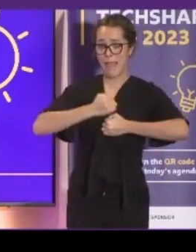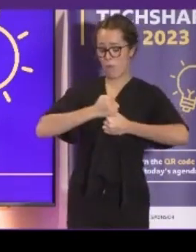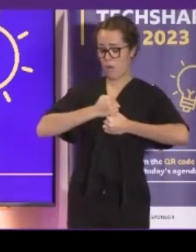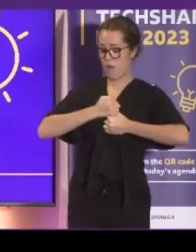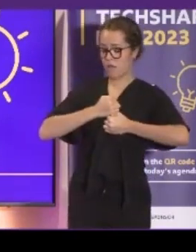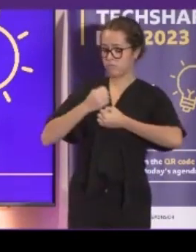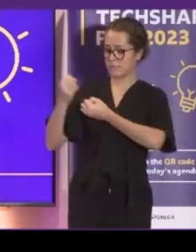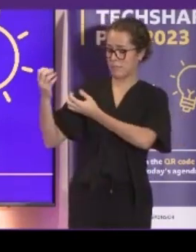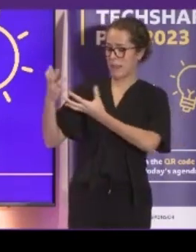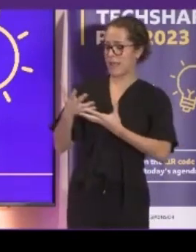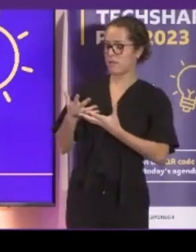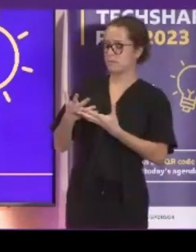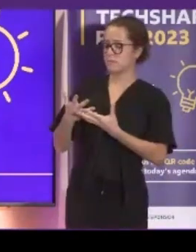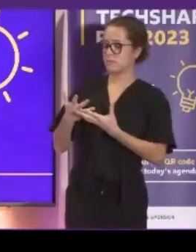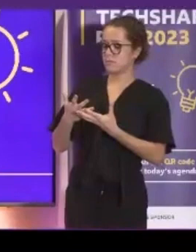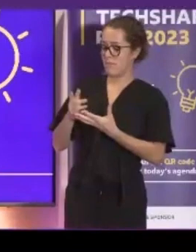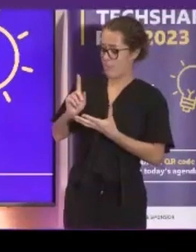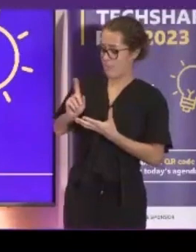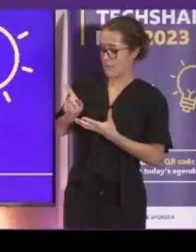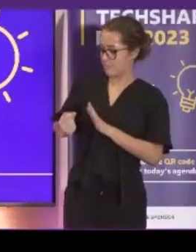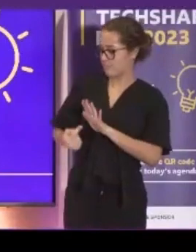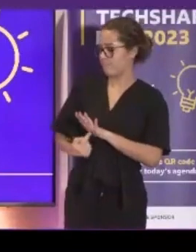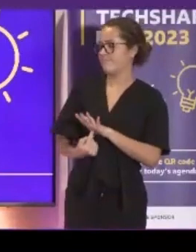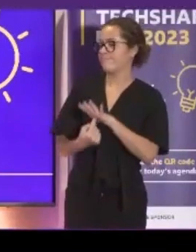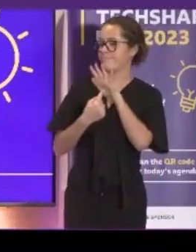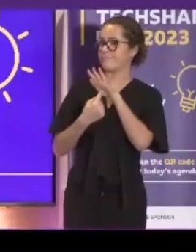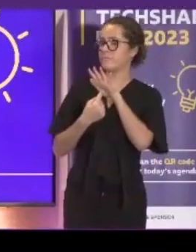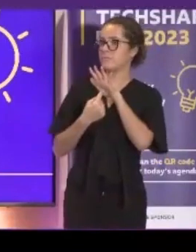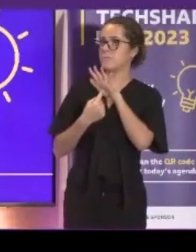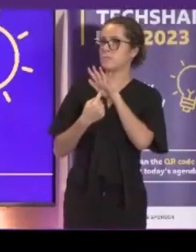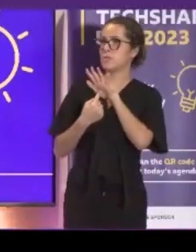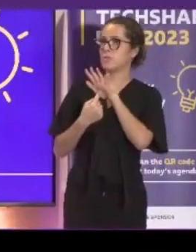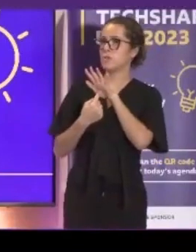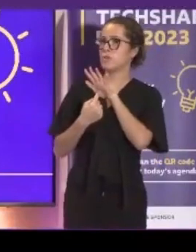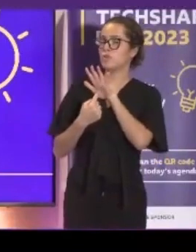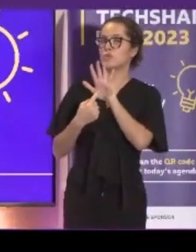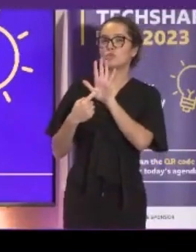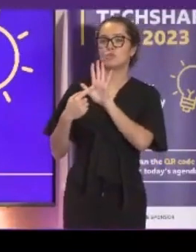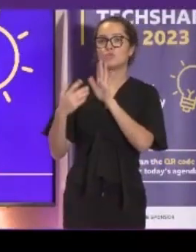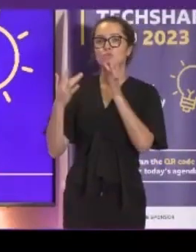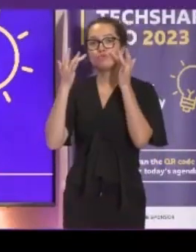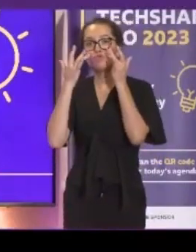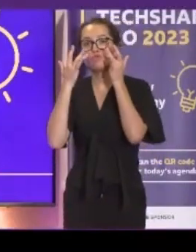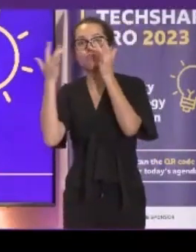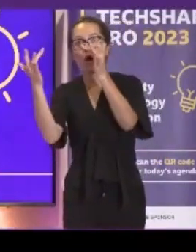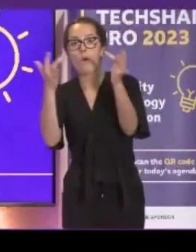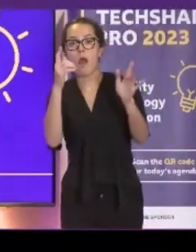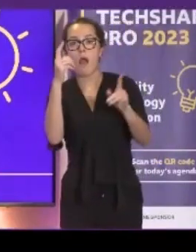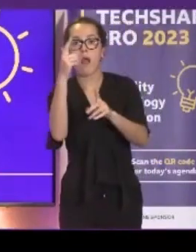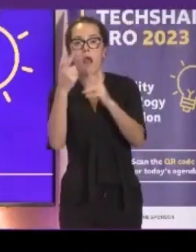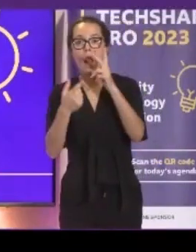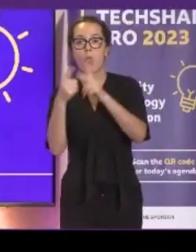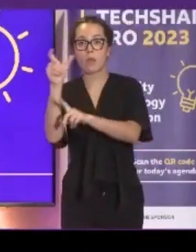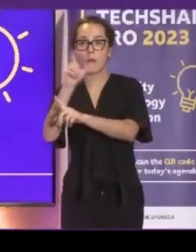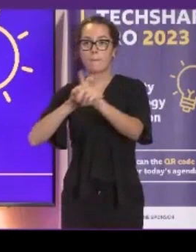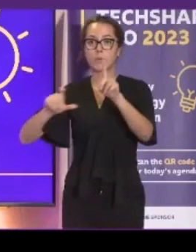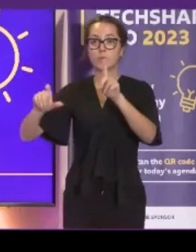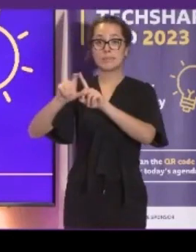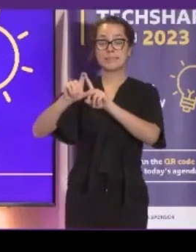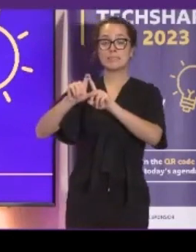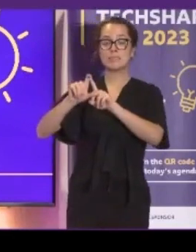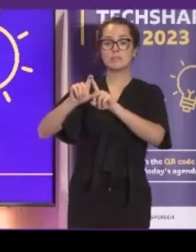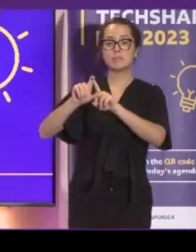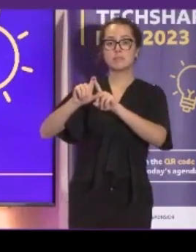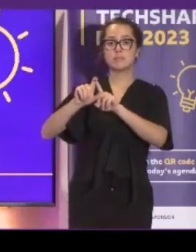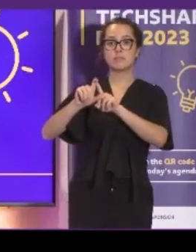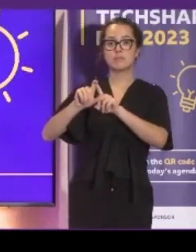is a key component on really reflecting the communities where we operate. So by working with suppliers that